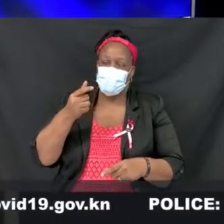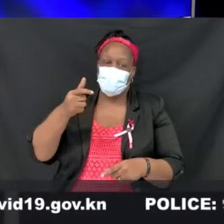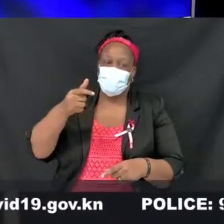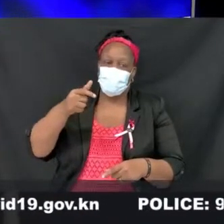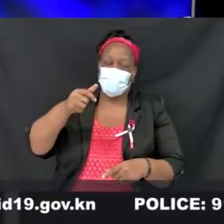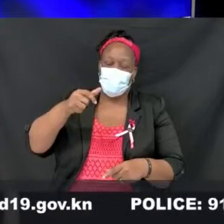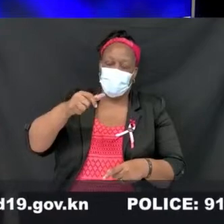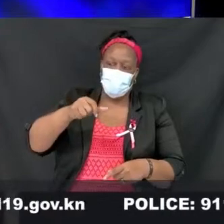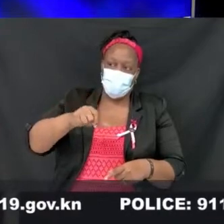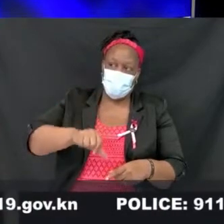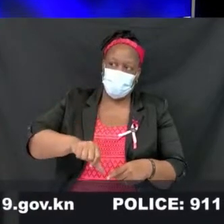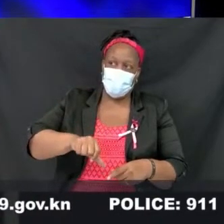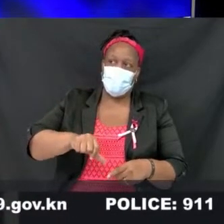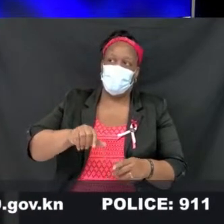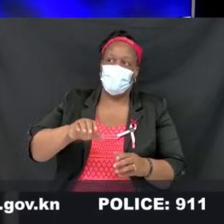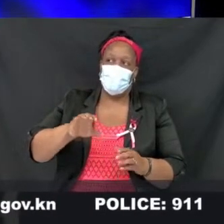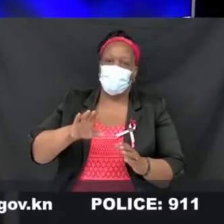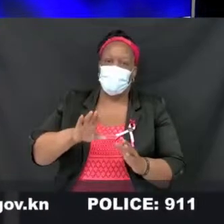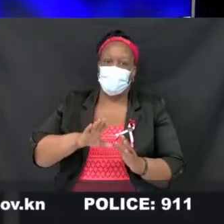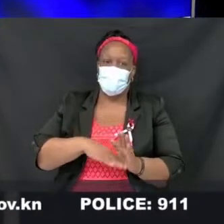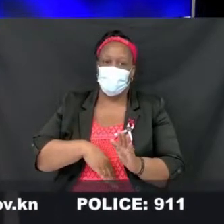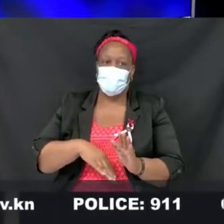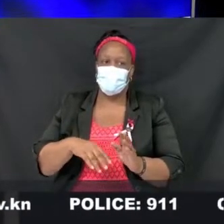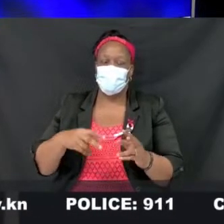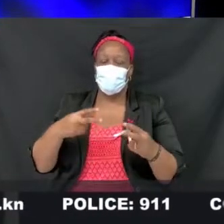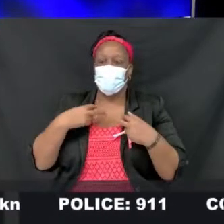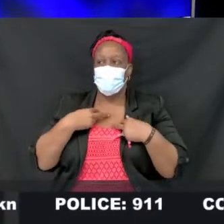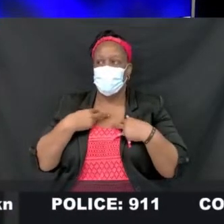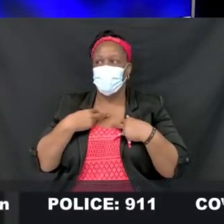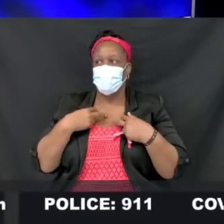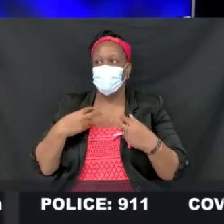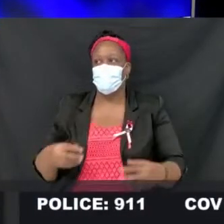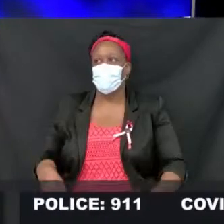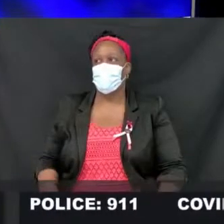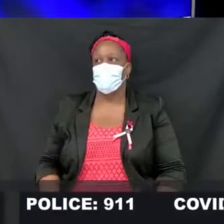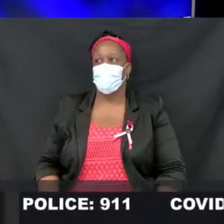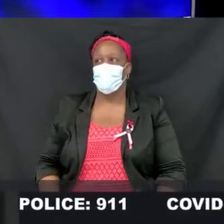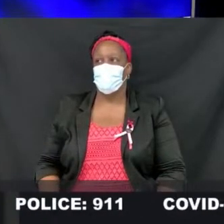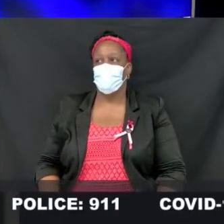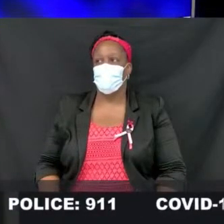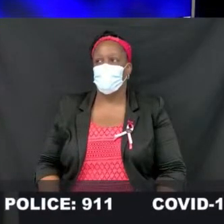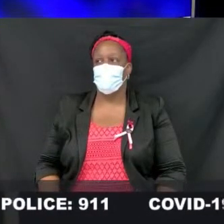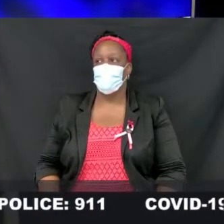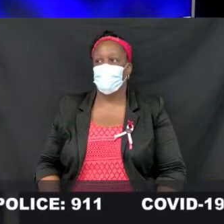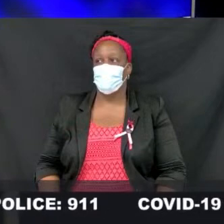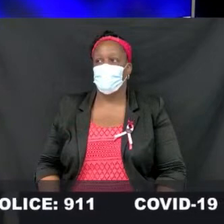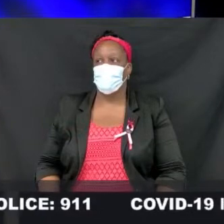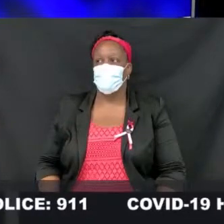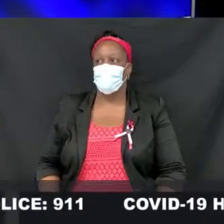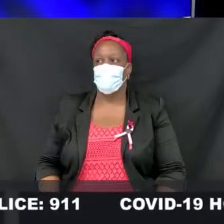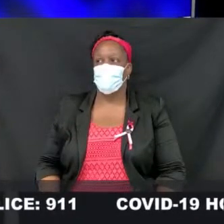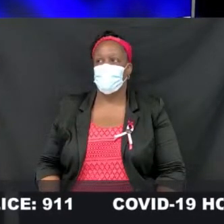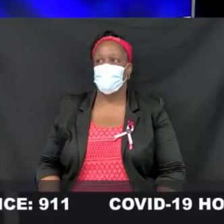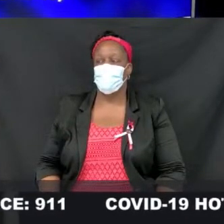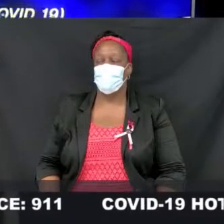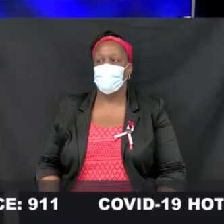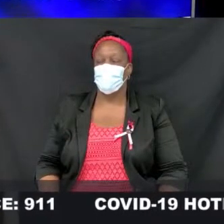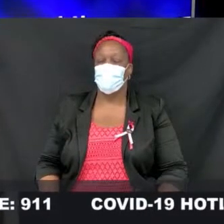lower than we are indicating. How do you respond to this